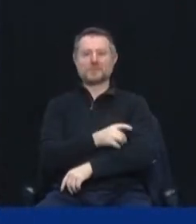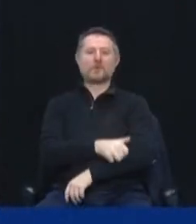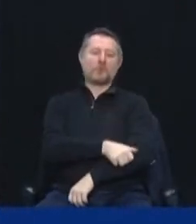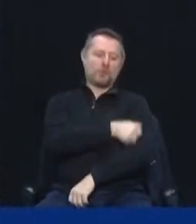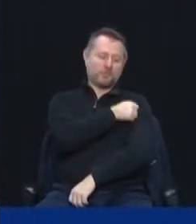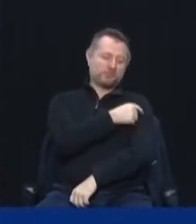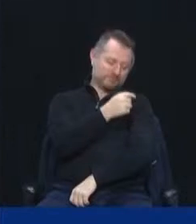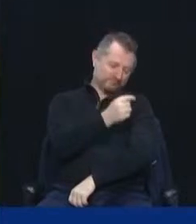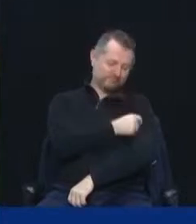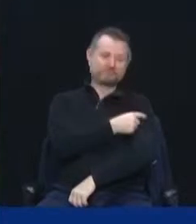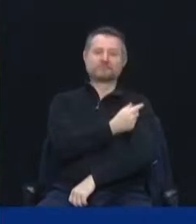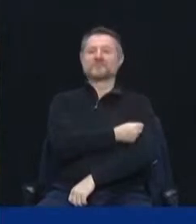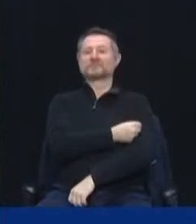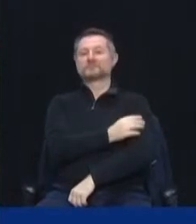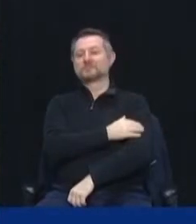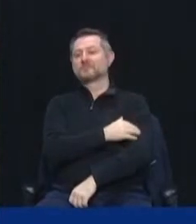arms.